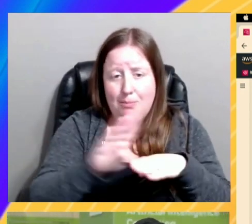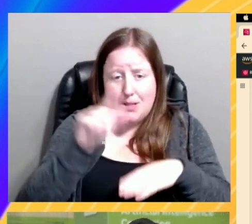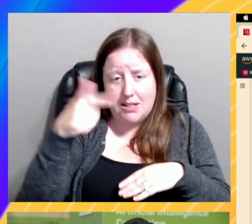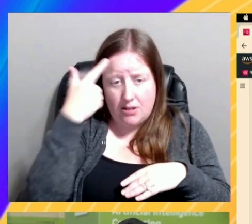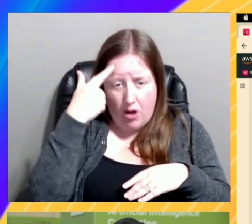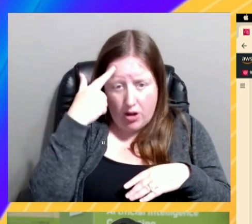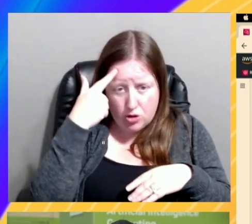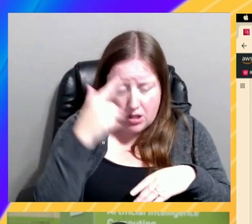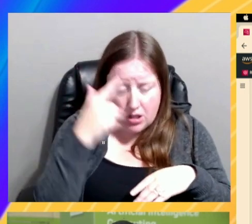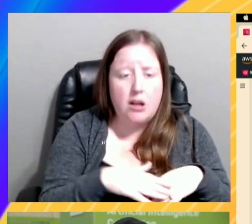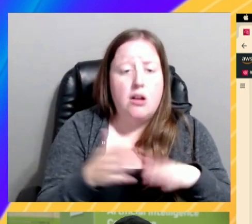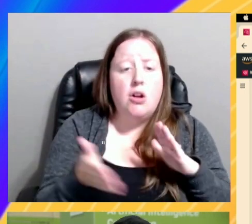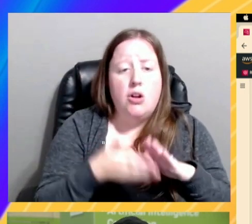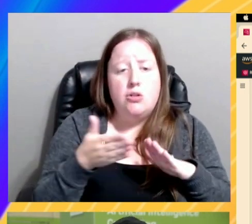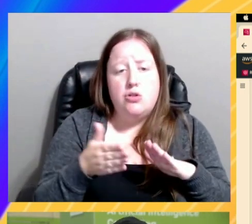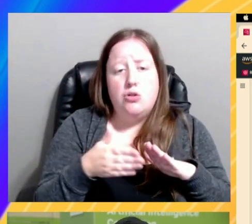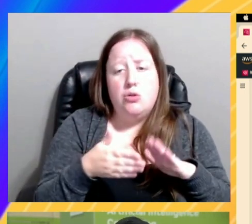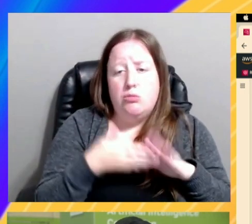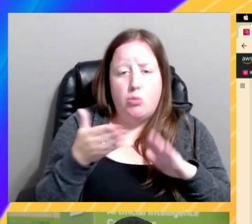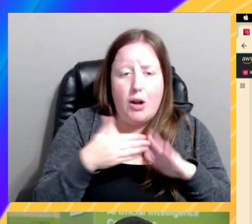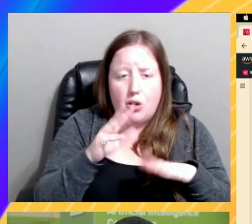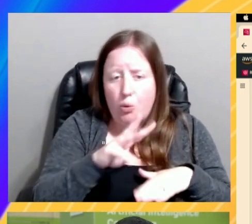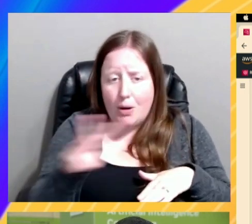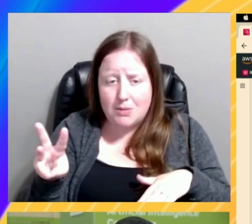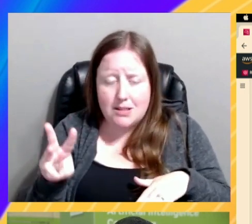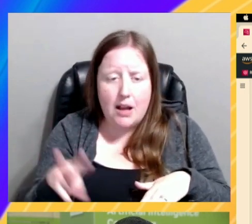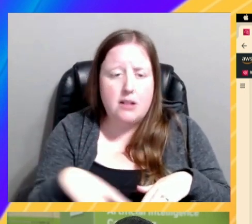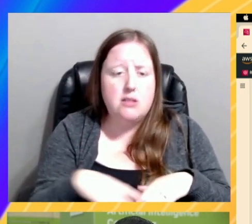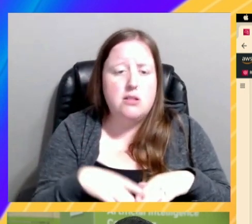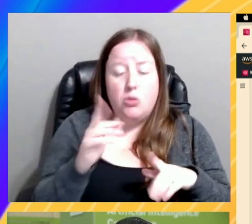pet site adoption website, right?